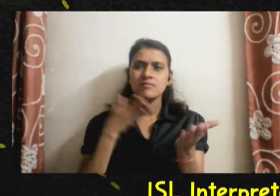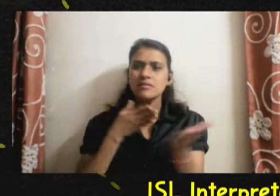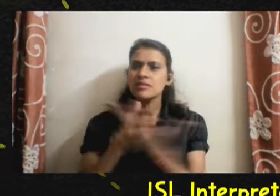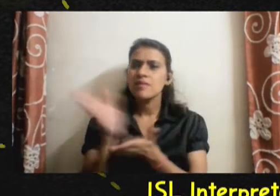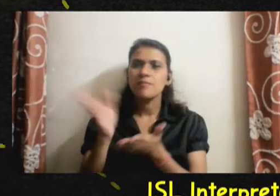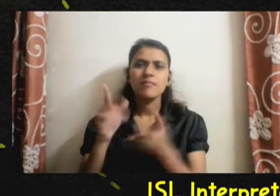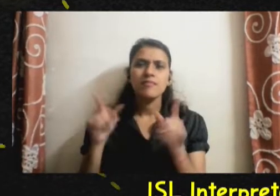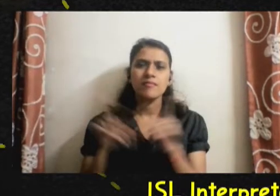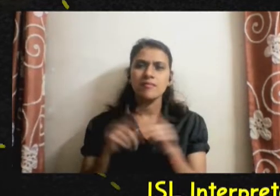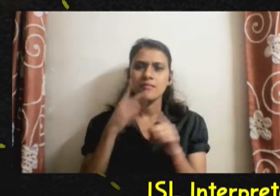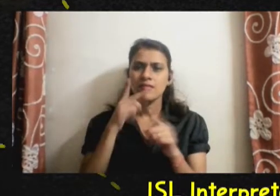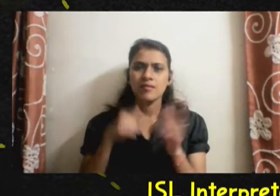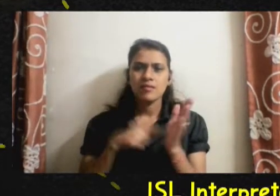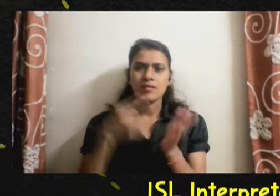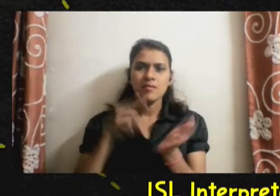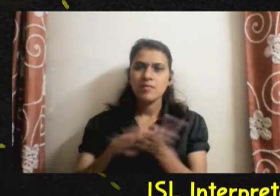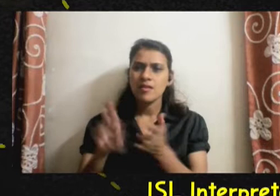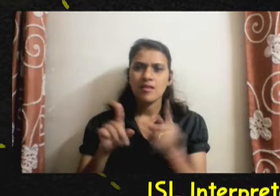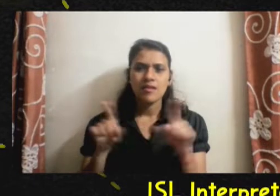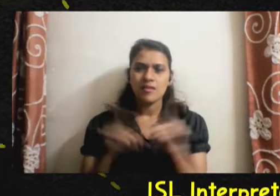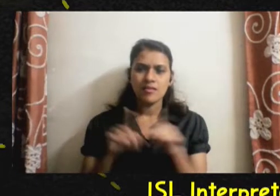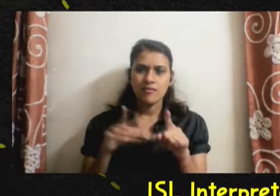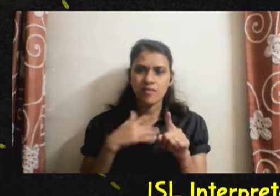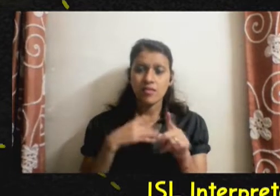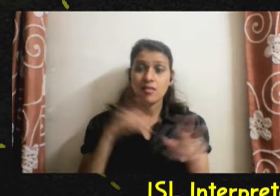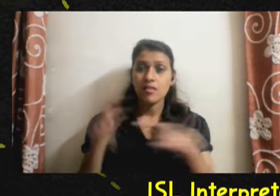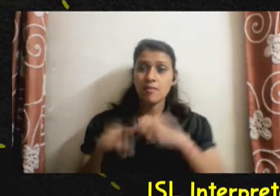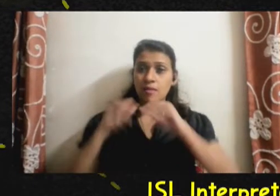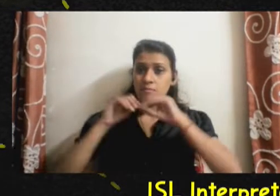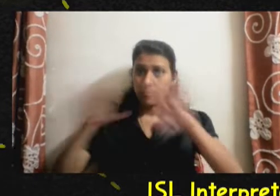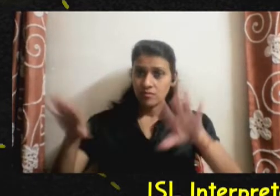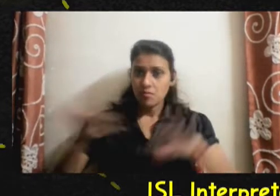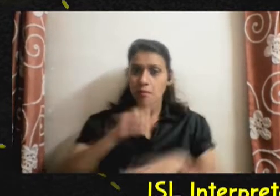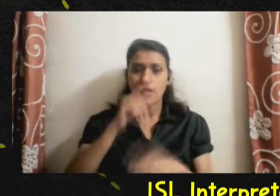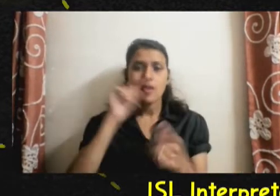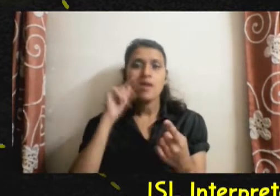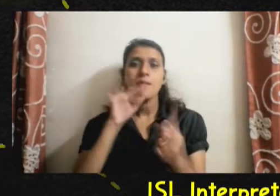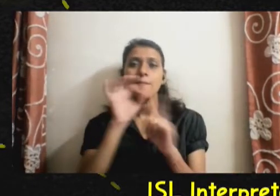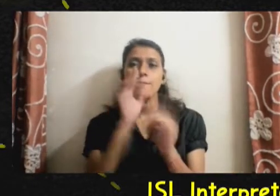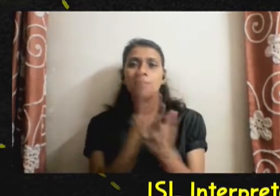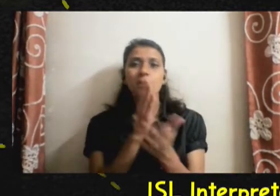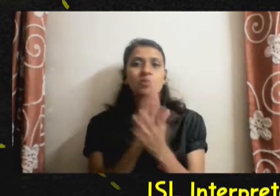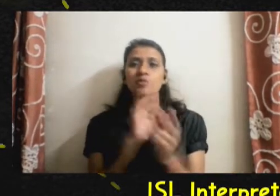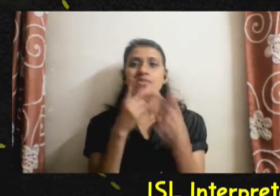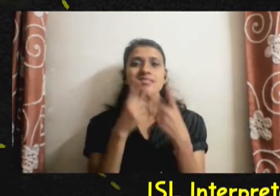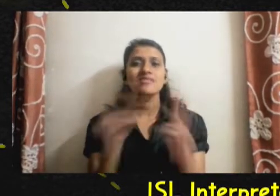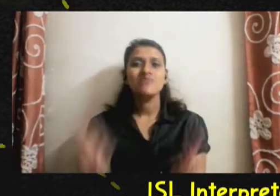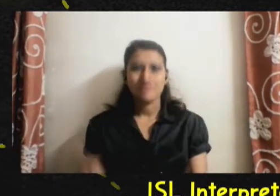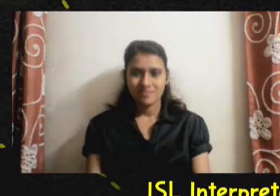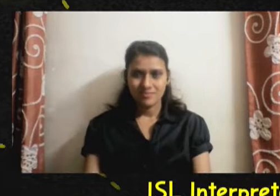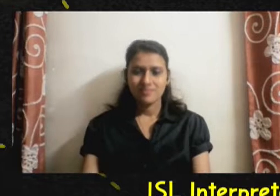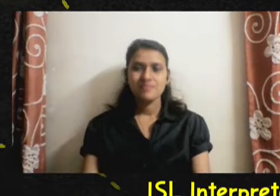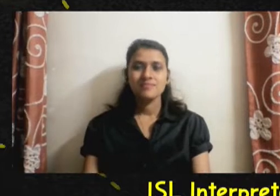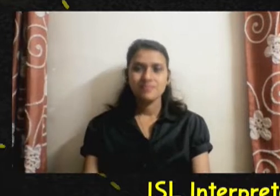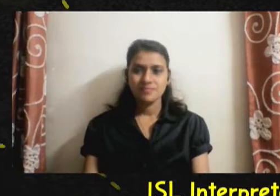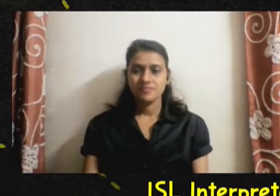are available in public view, not all of which I have consented to. And yet that's the condition of me getting access